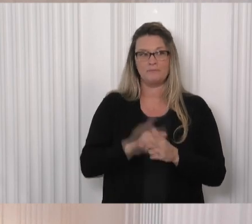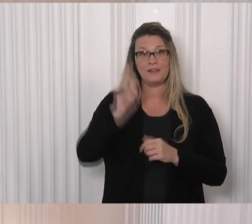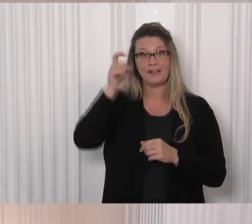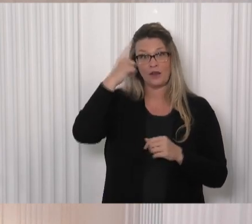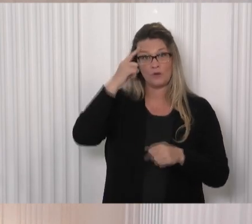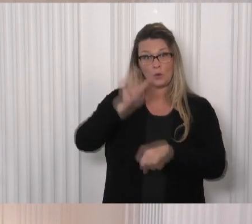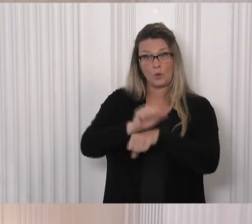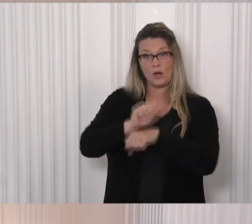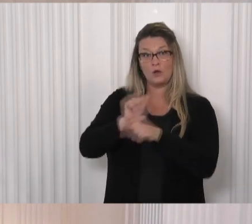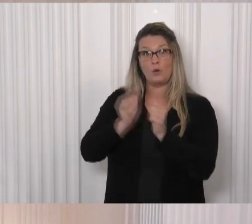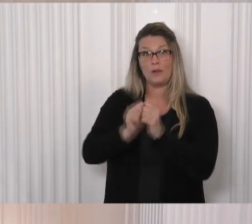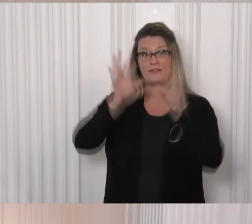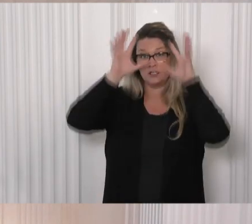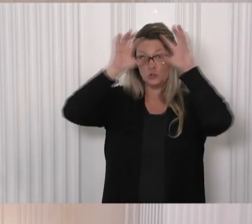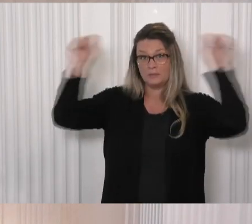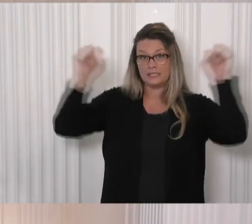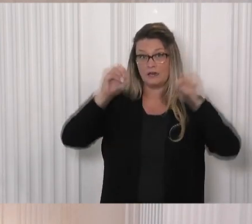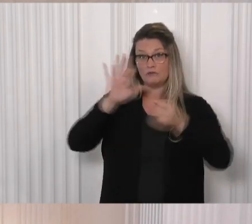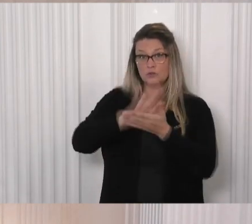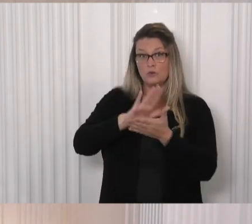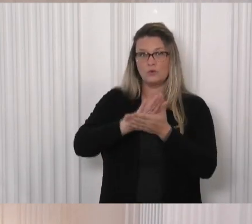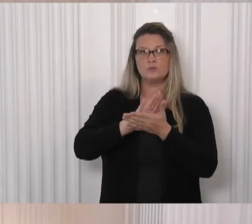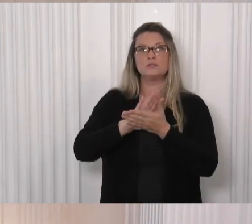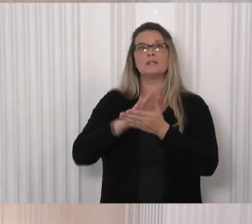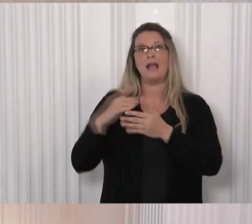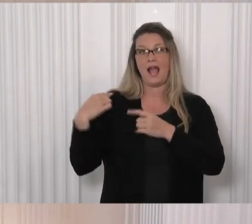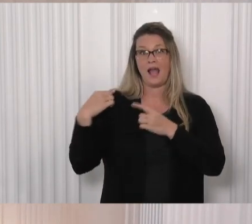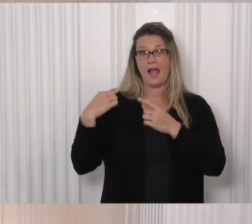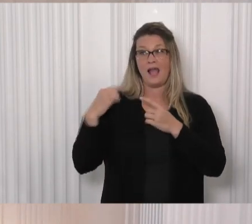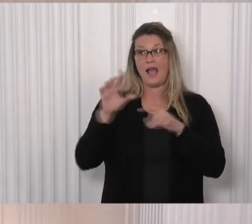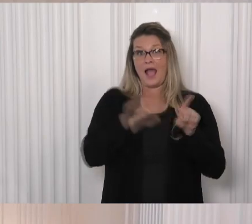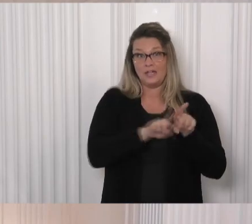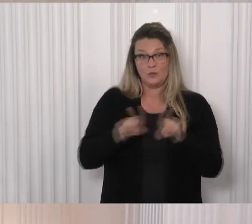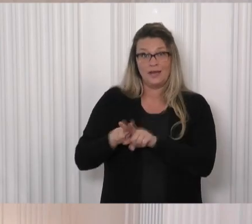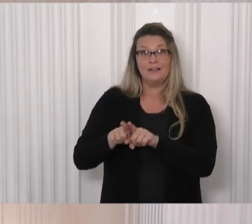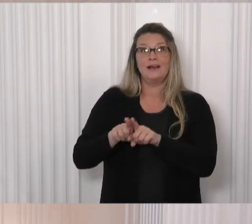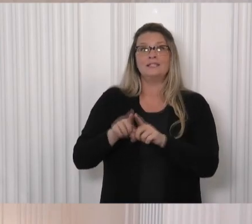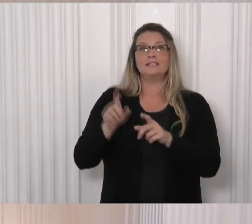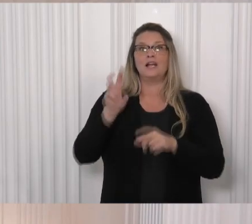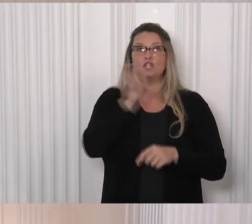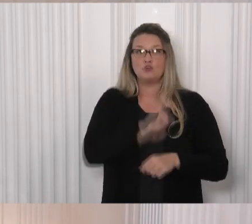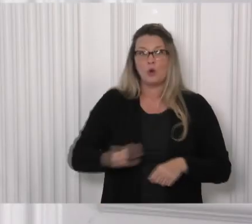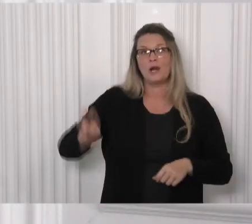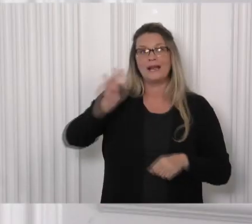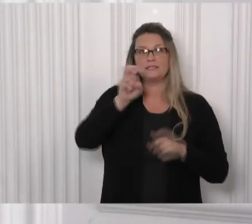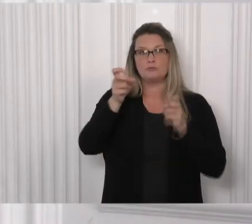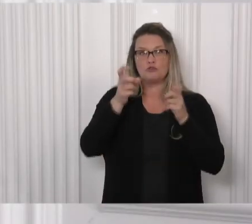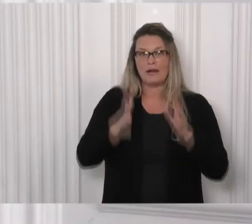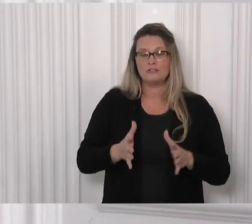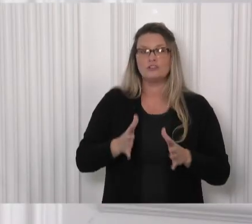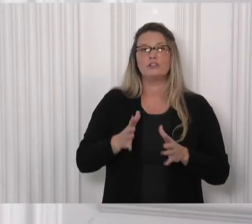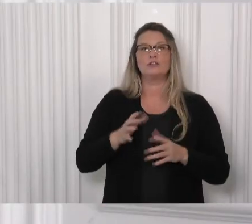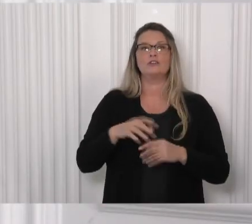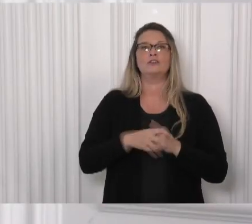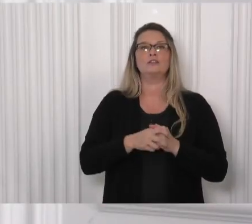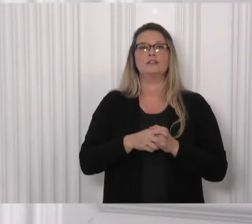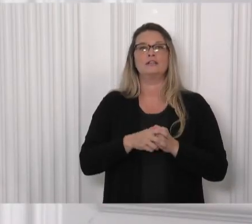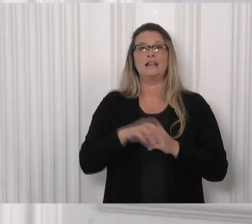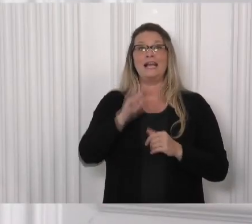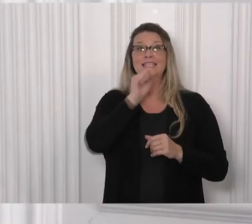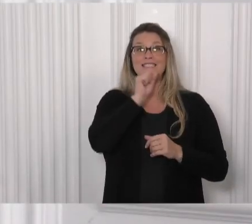with superintendent of schools, as well as the tourism director, Commissioner Roswell from Senior